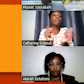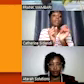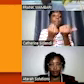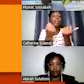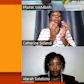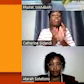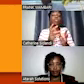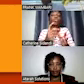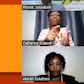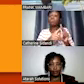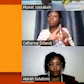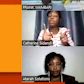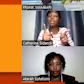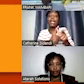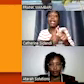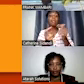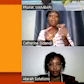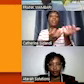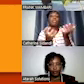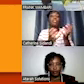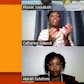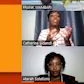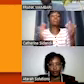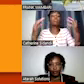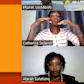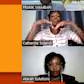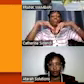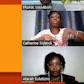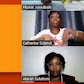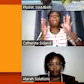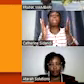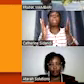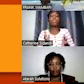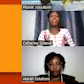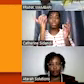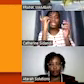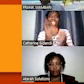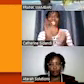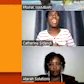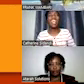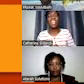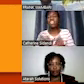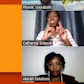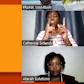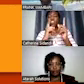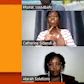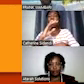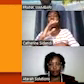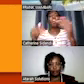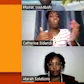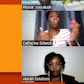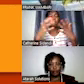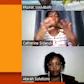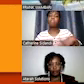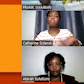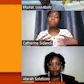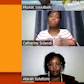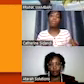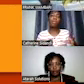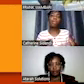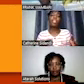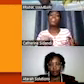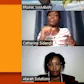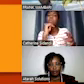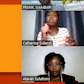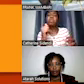the business has collapsed and somebody decides to walk talking to each person that he meets across, irrespective whether he